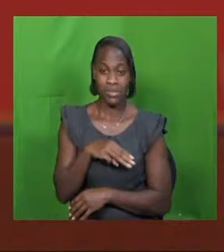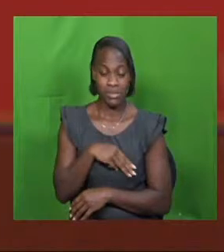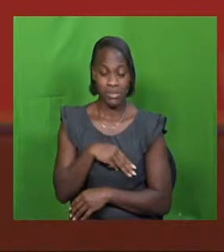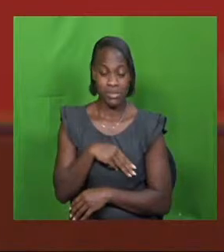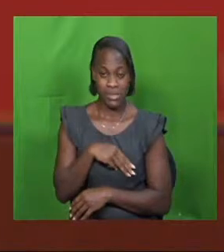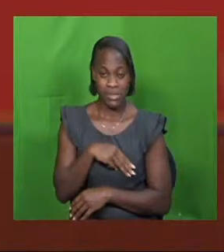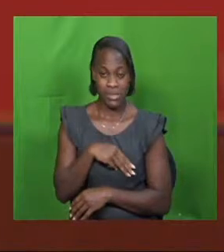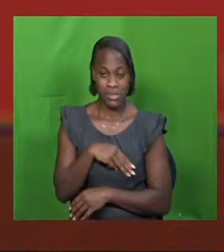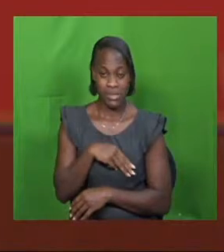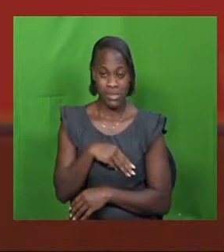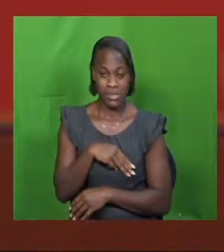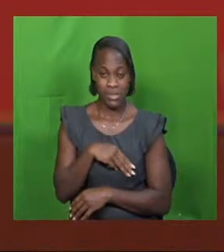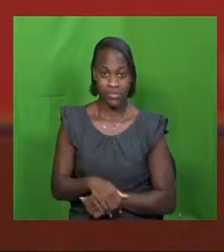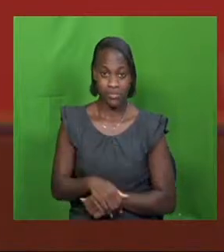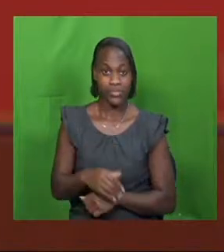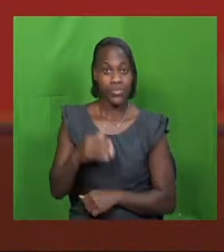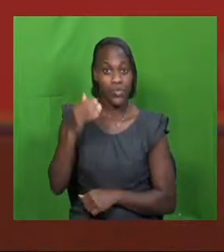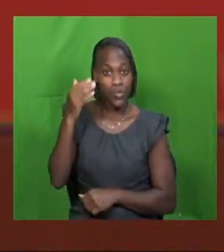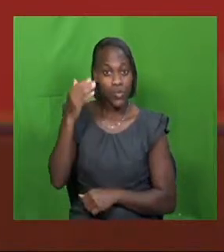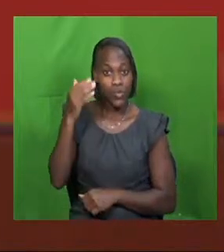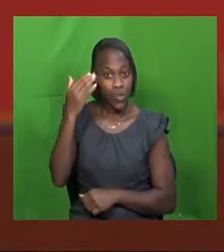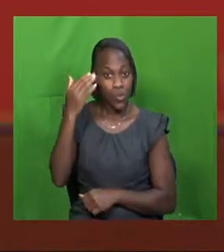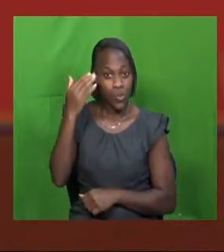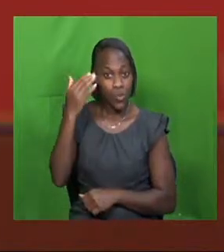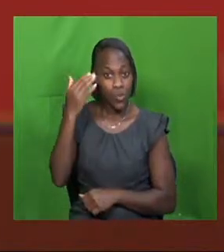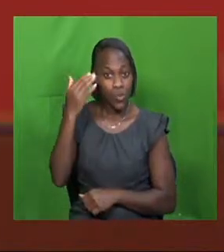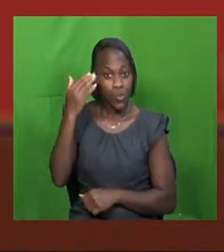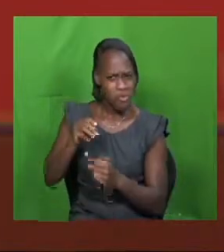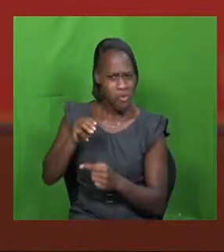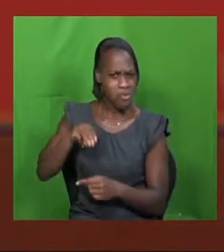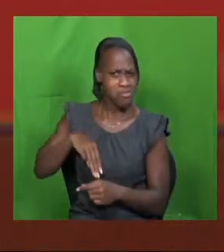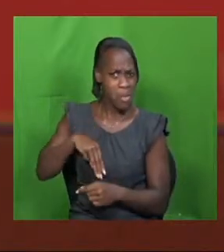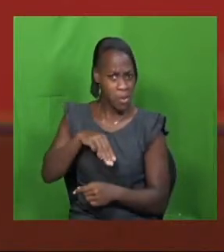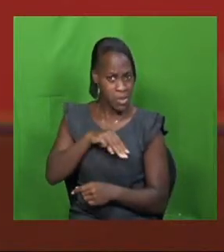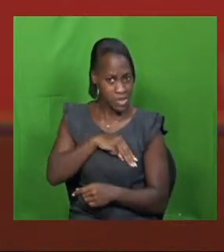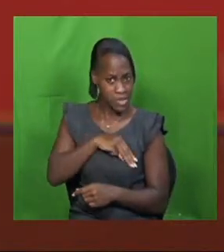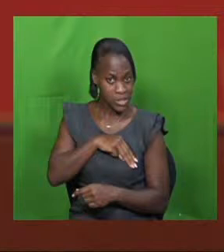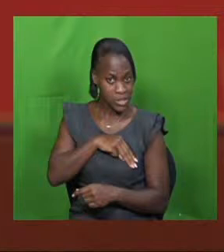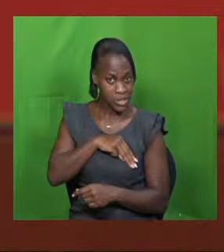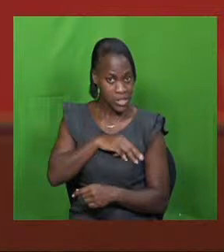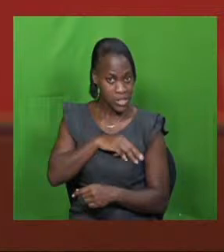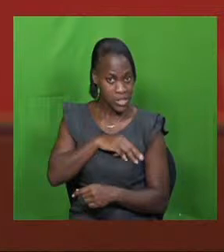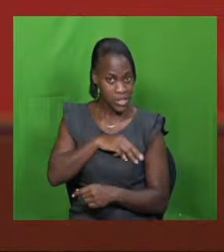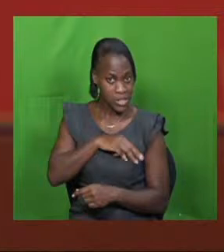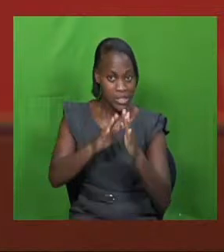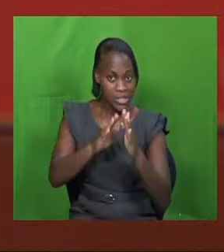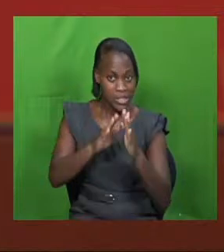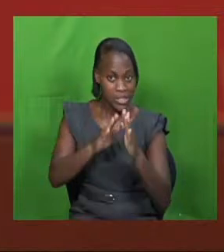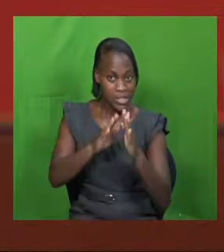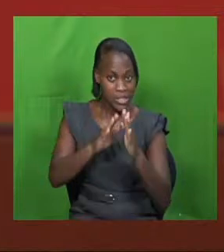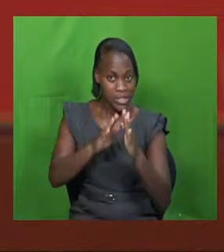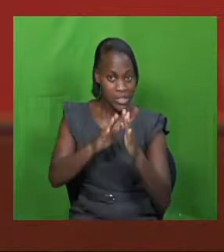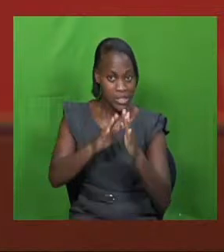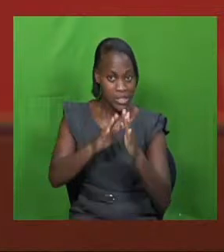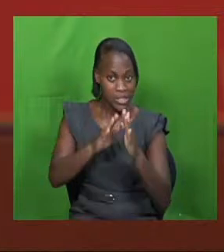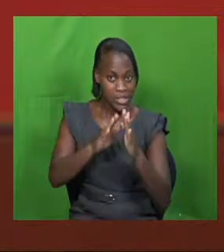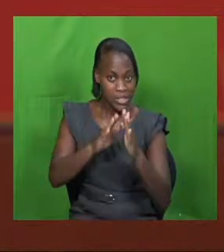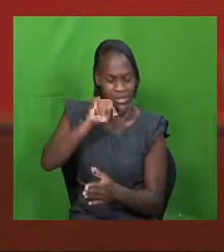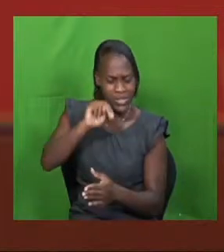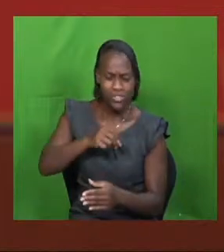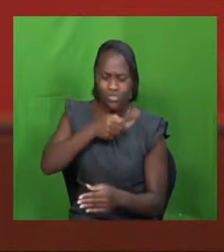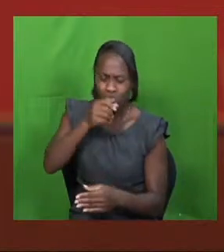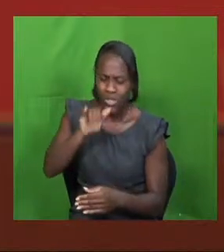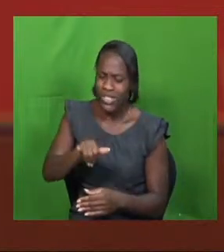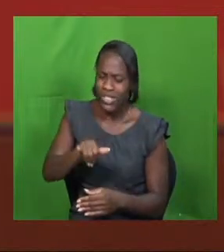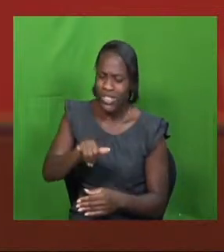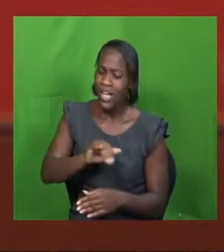report from the committee, and the leadership of the committee should ensure that members truly have the copies of their